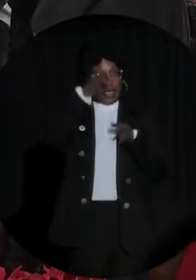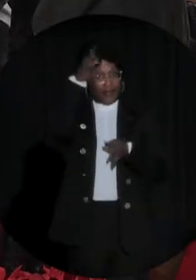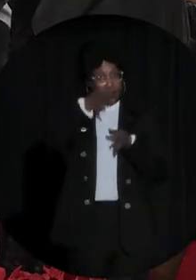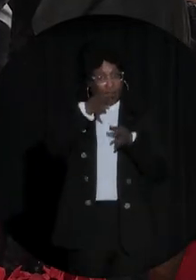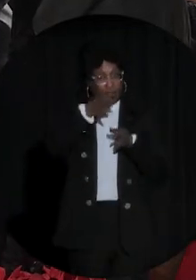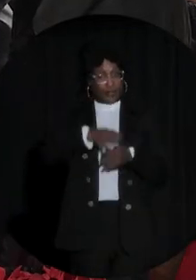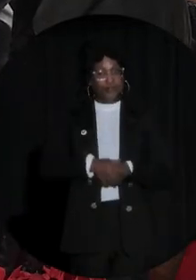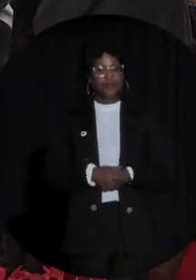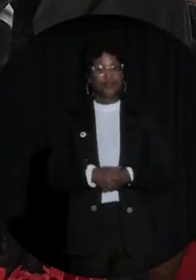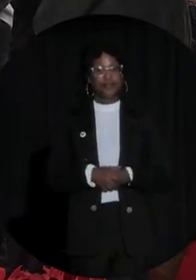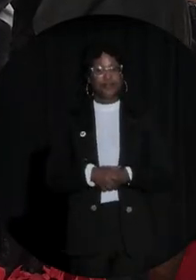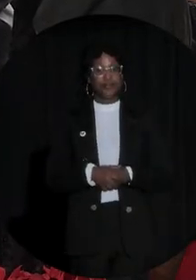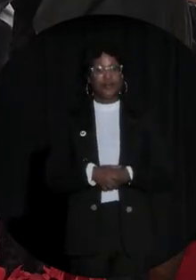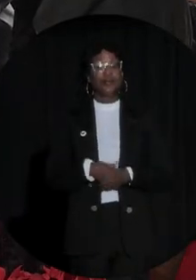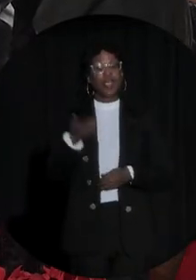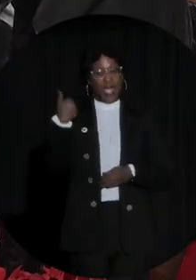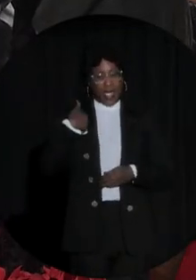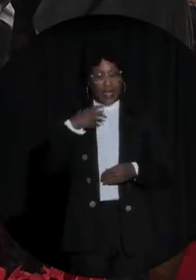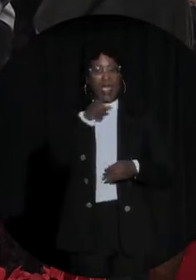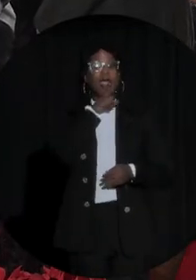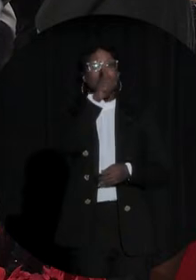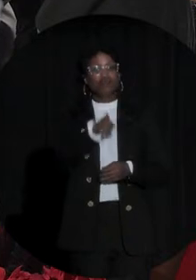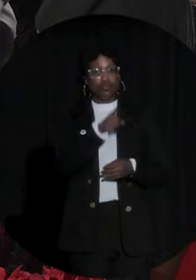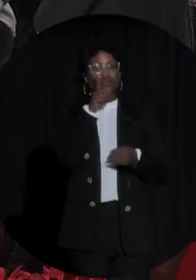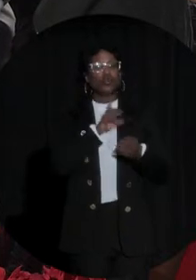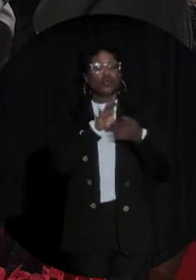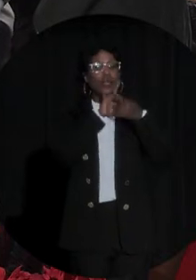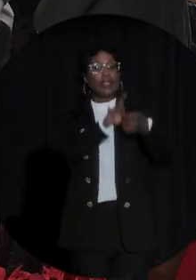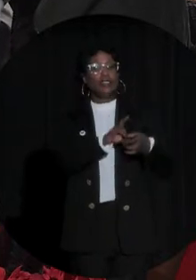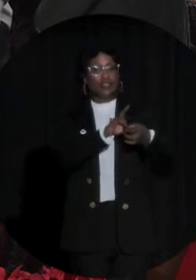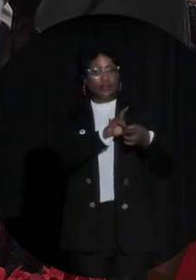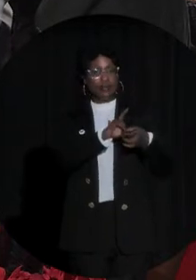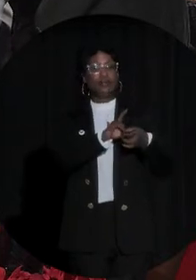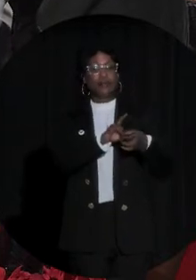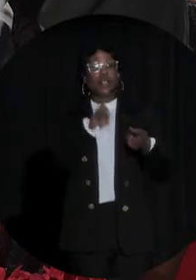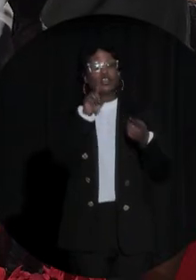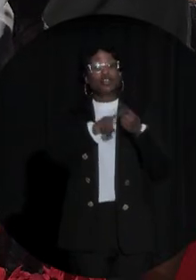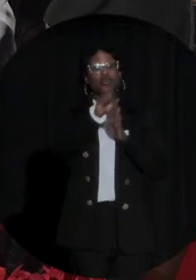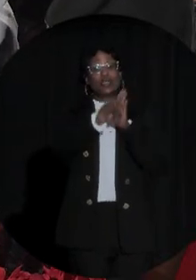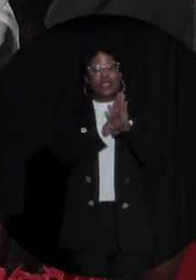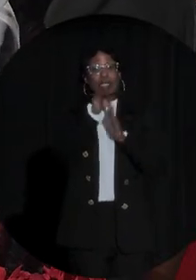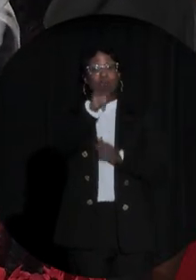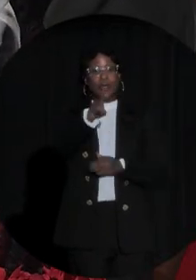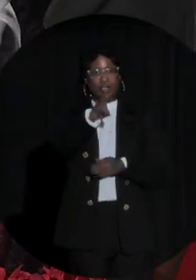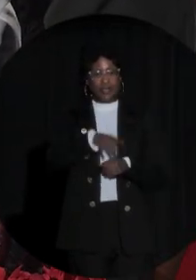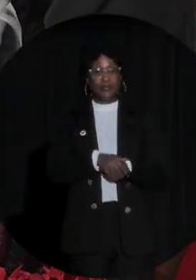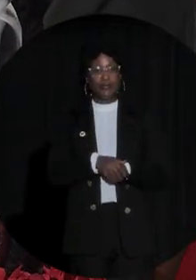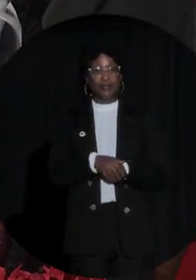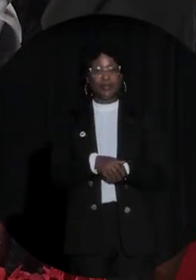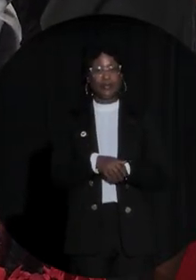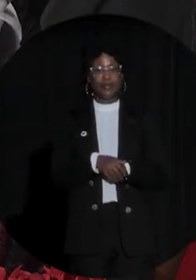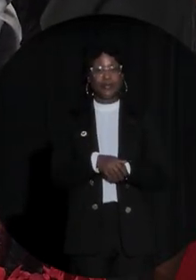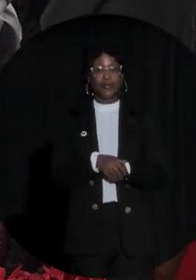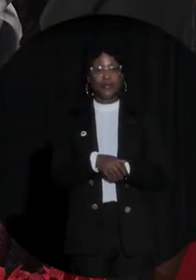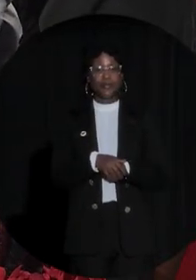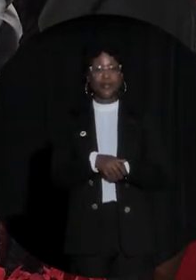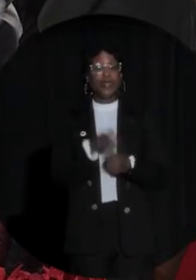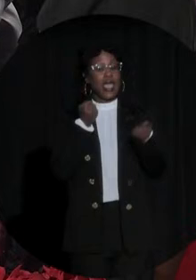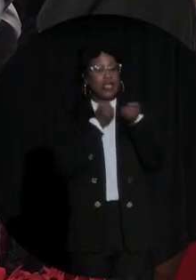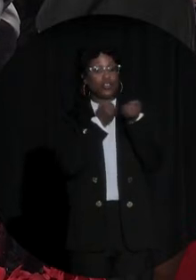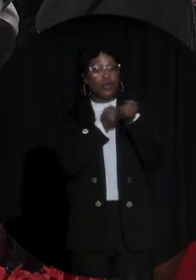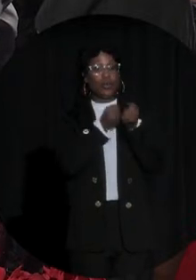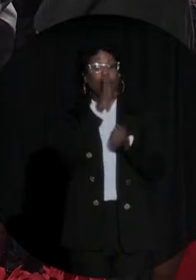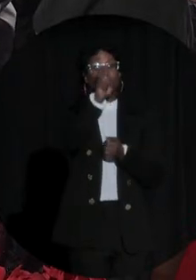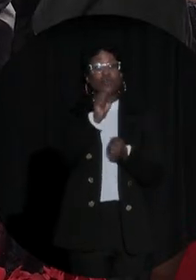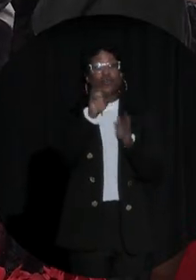be faithful. And bear true allegiance. And bear true allegiance. To the state of Maryland. To the state of Maryland. And support the Constitution and laws thereof.